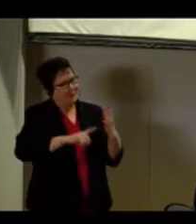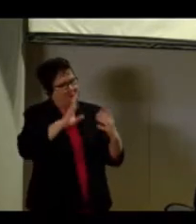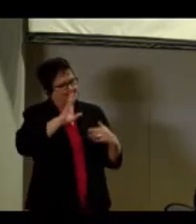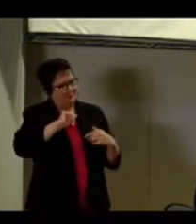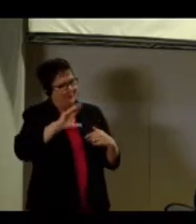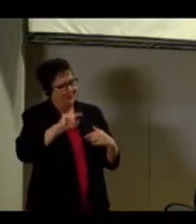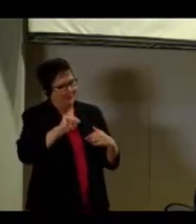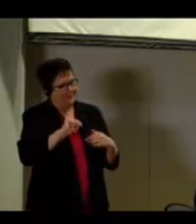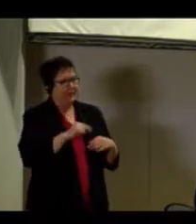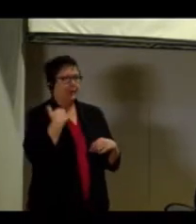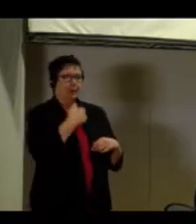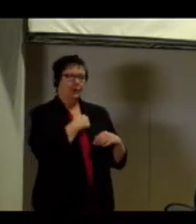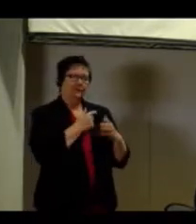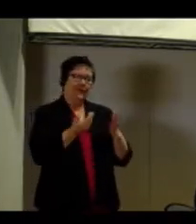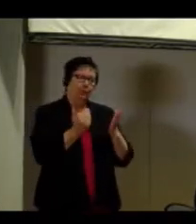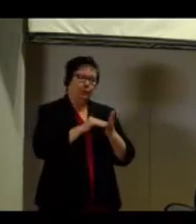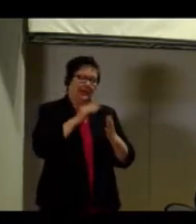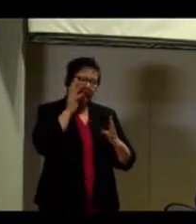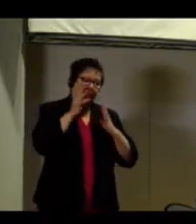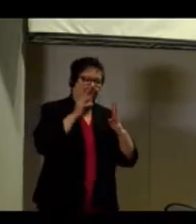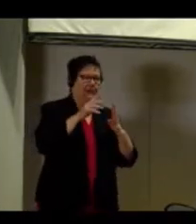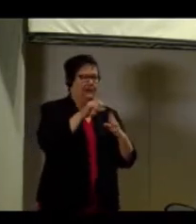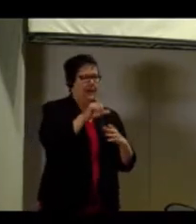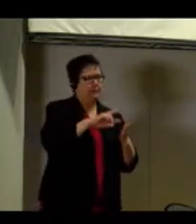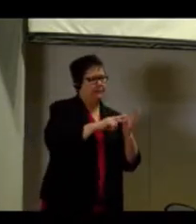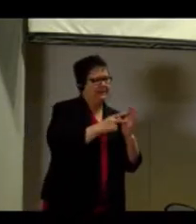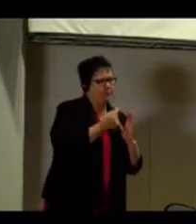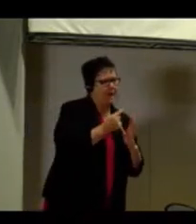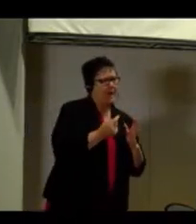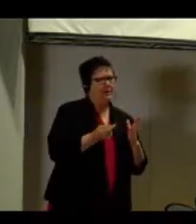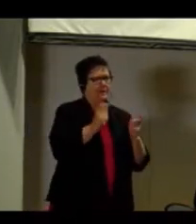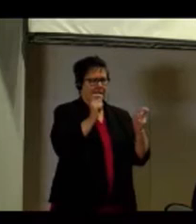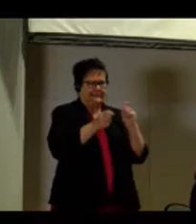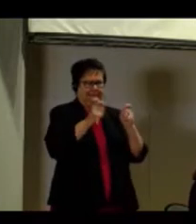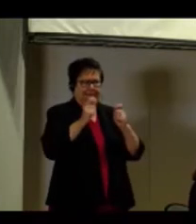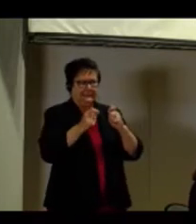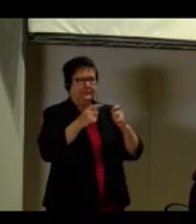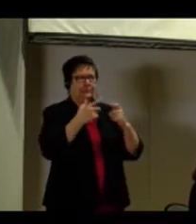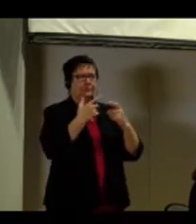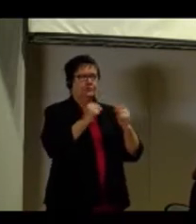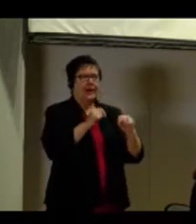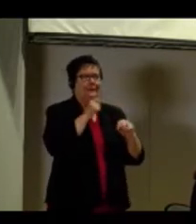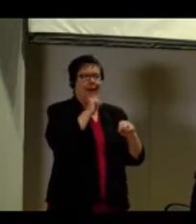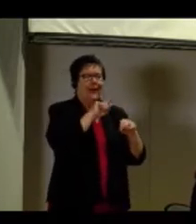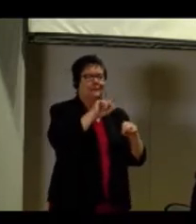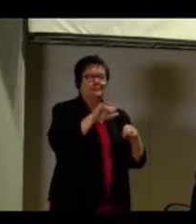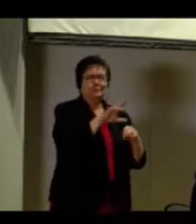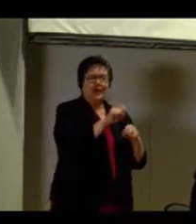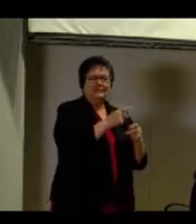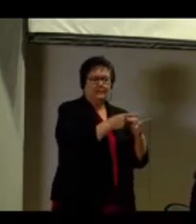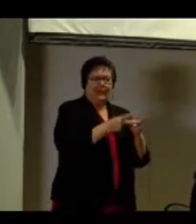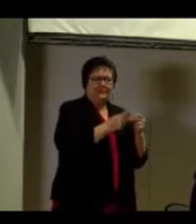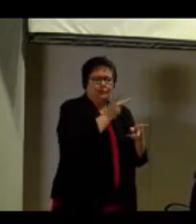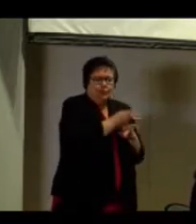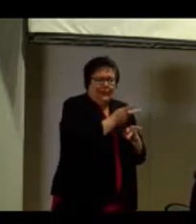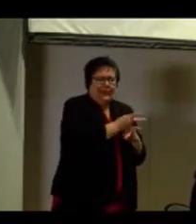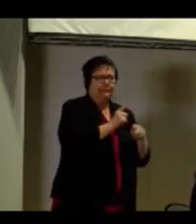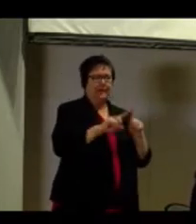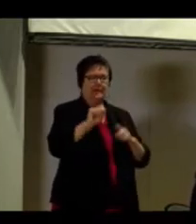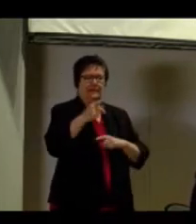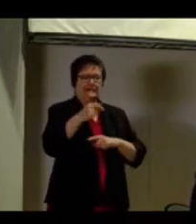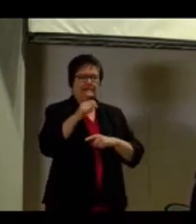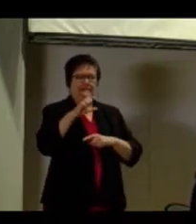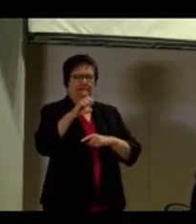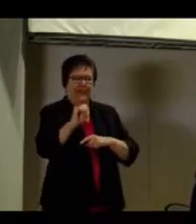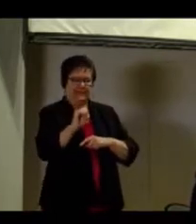been reinventing the idea of what a library is as a space as well as a repository, a physical space and a digital space.